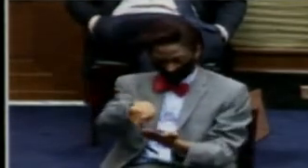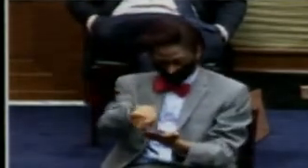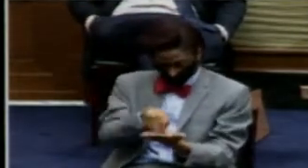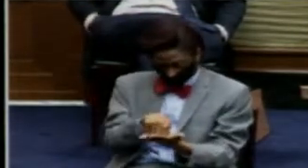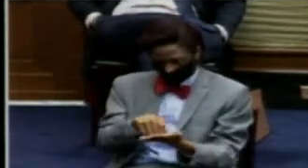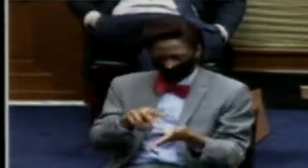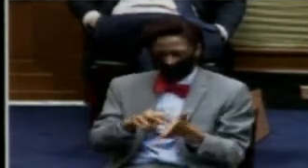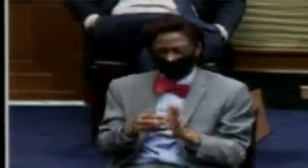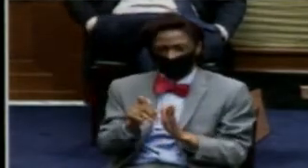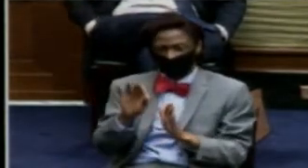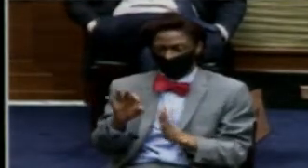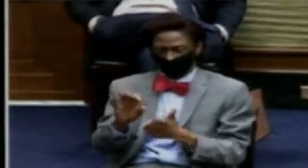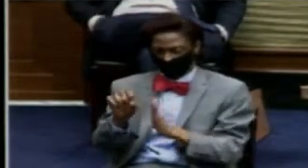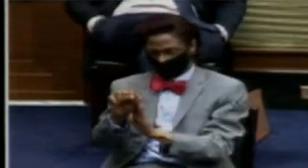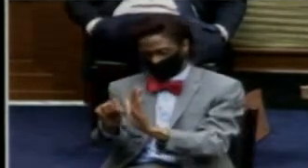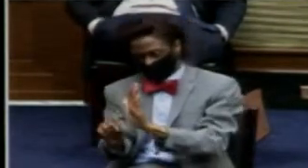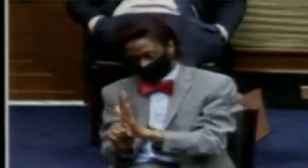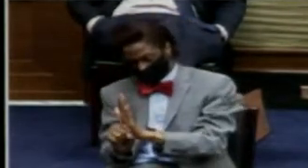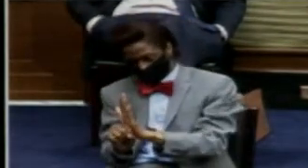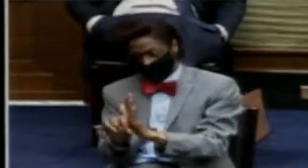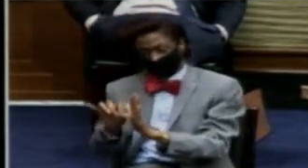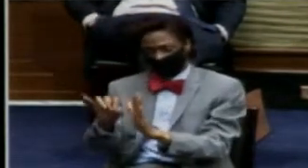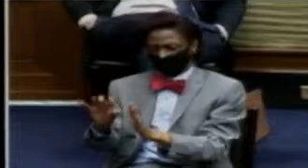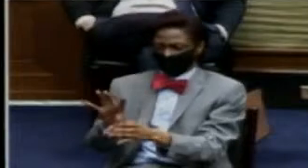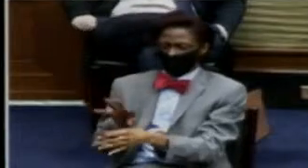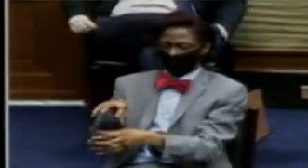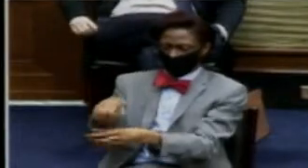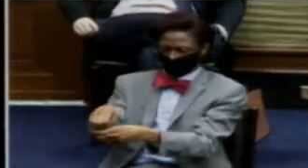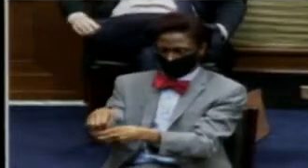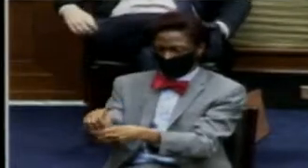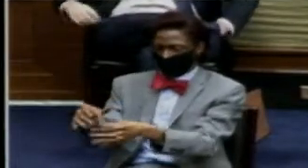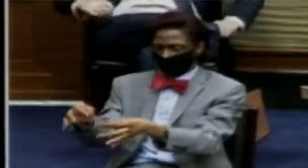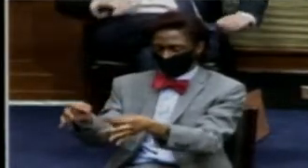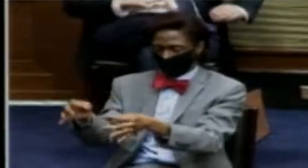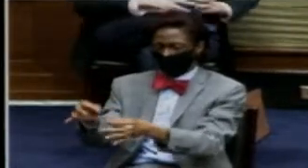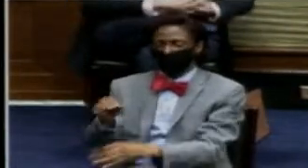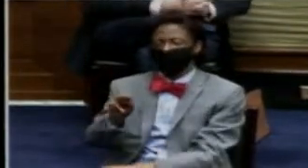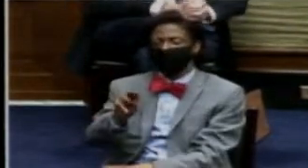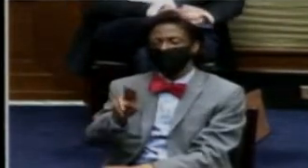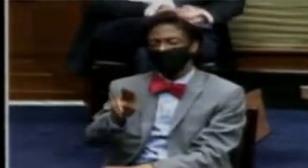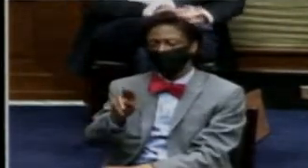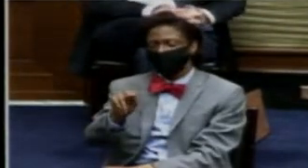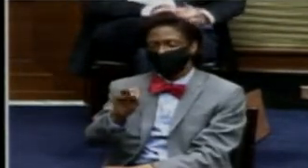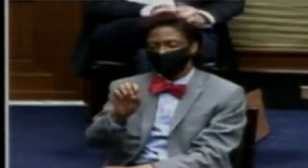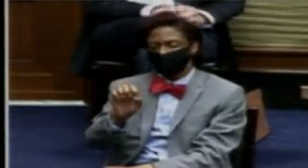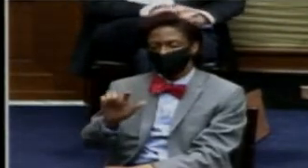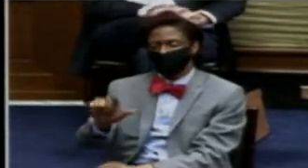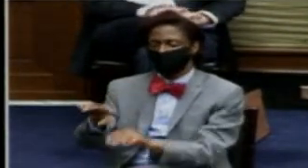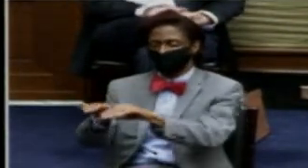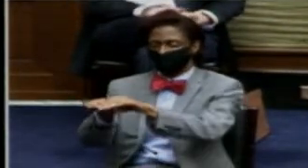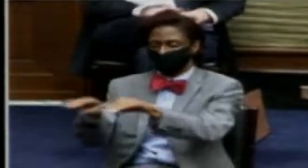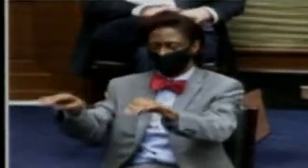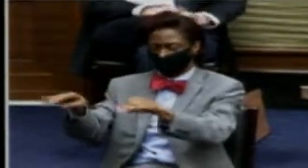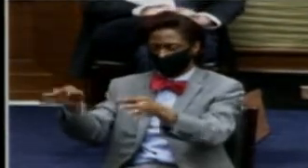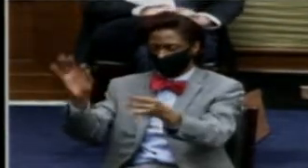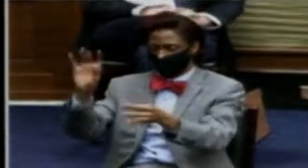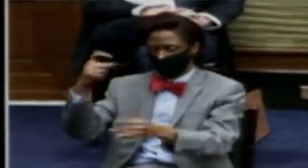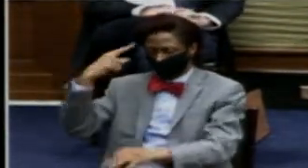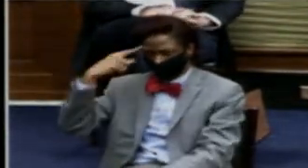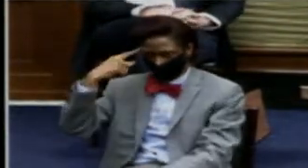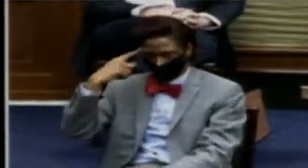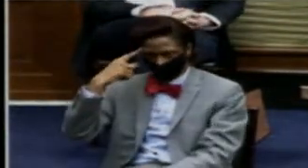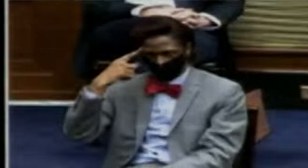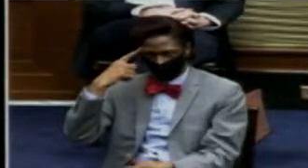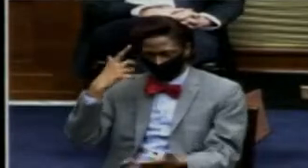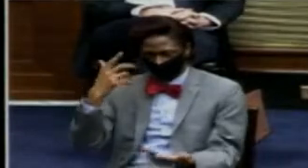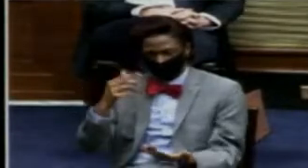to include a municipal level government. Well, Ms. Schwartz, I'm not aware that a municipal